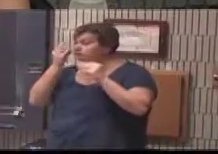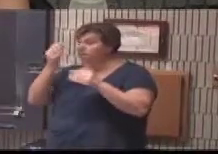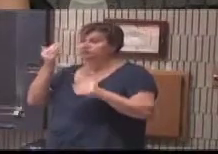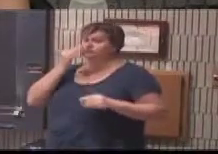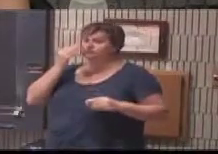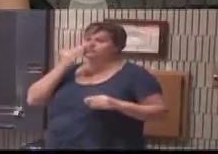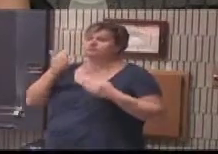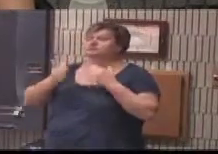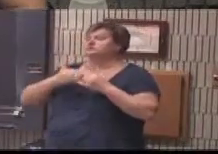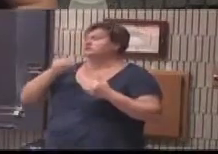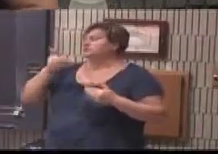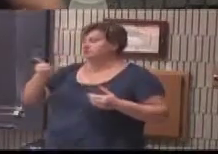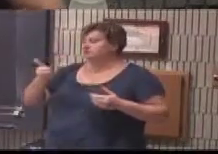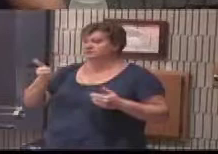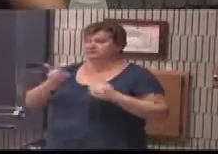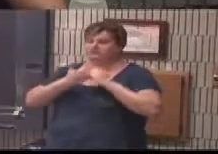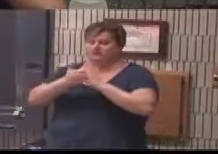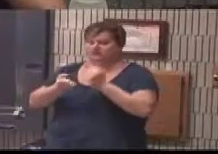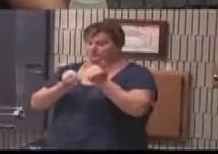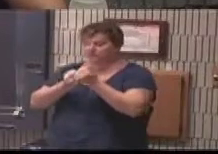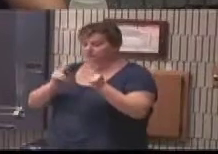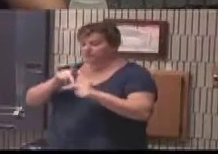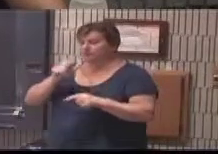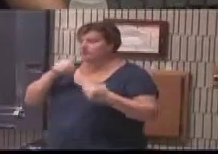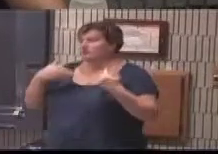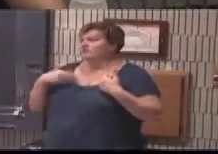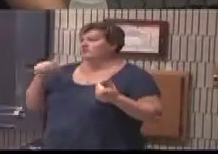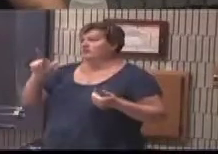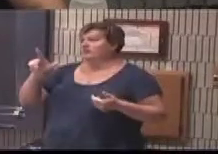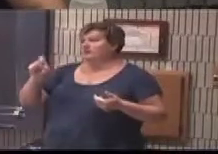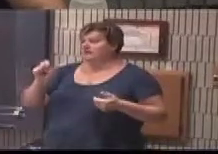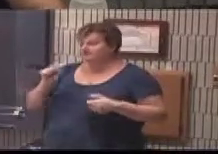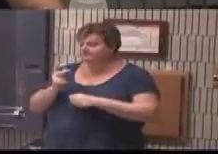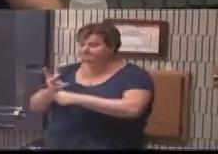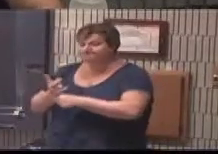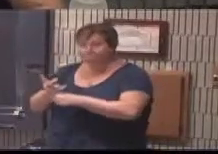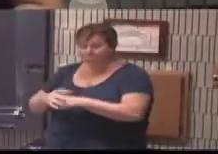the easier it is to help support the people with ALS who need that care.